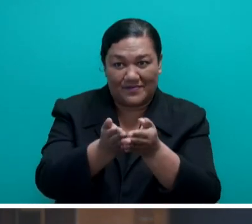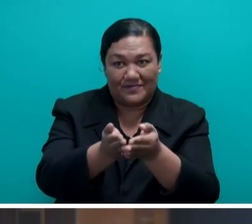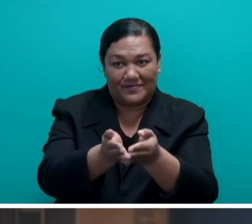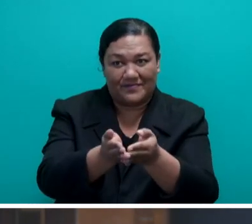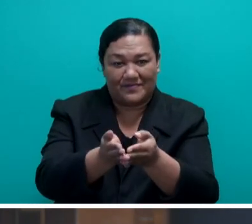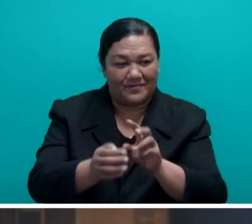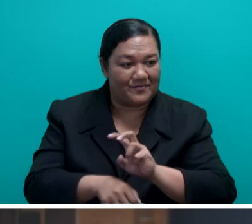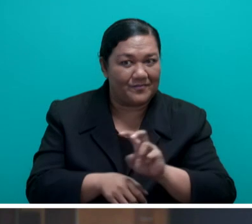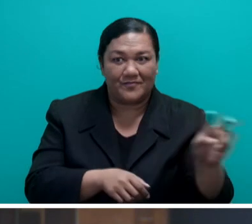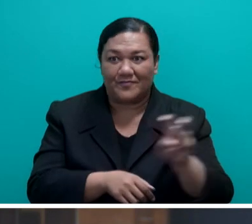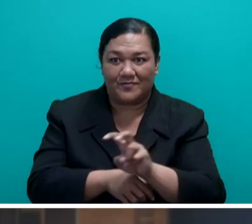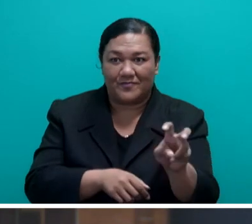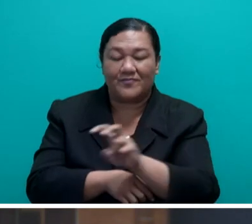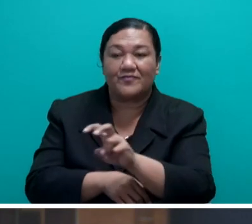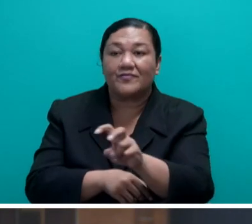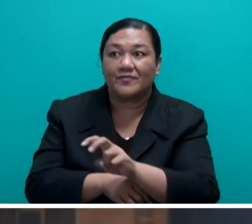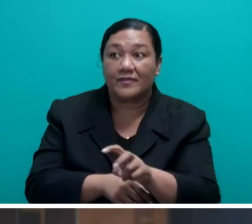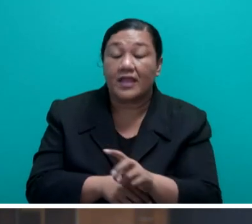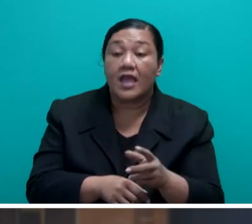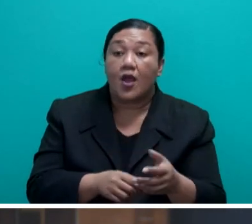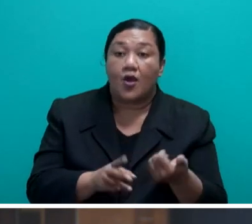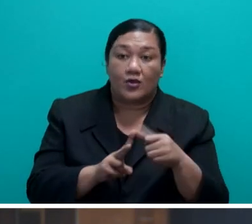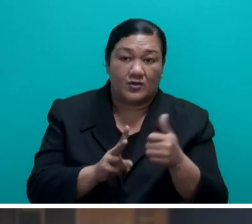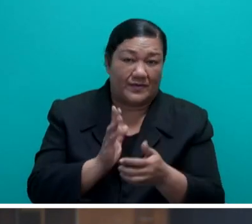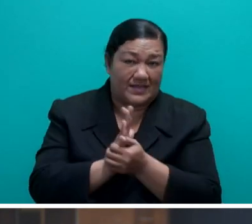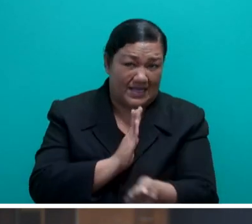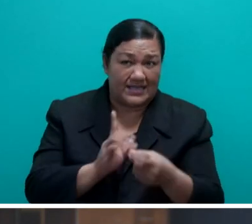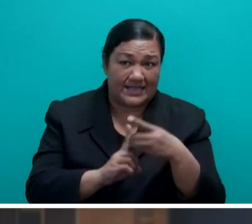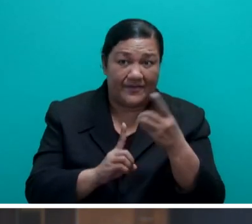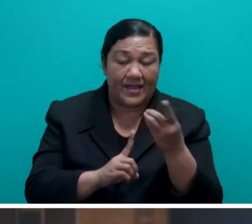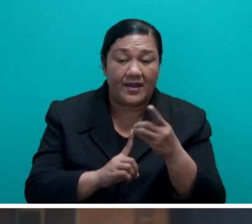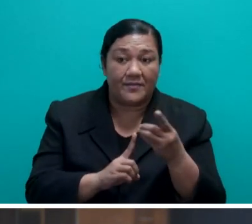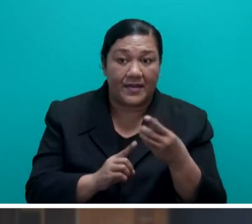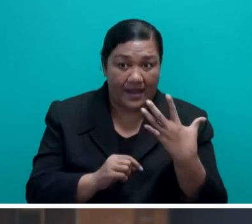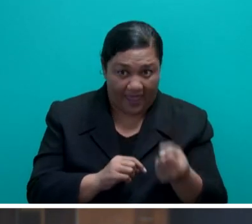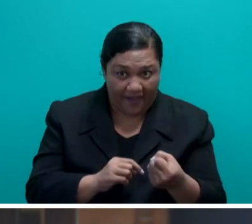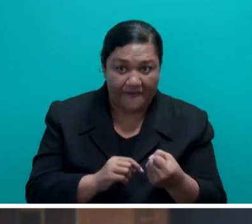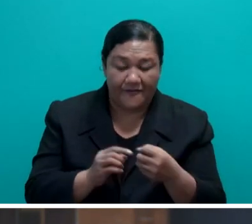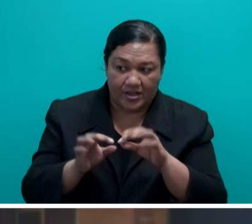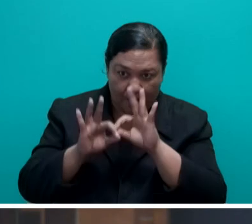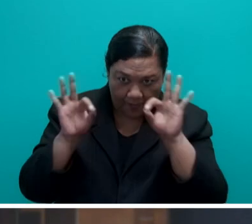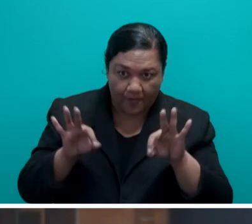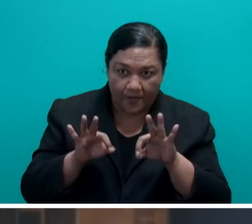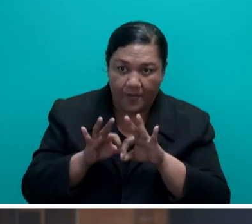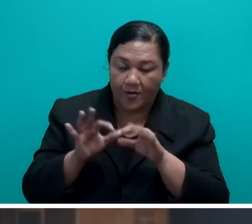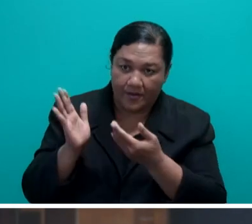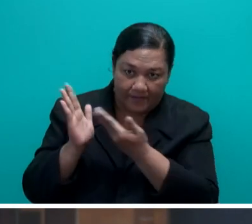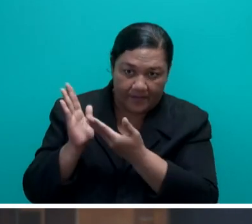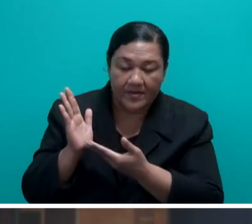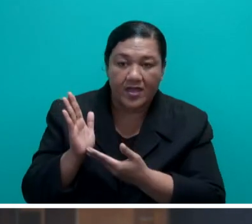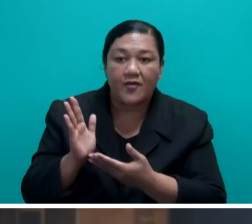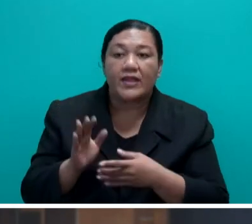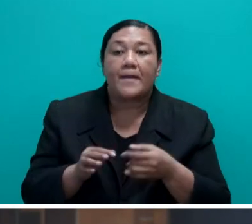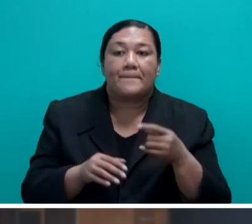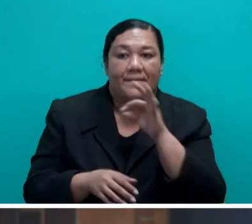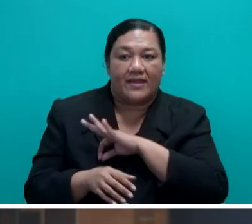Due consideration will also be given to skills development with the aim to see benefits to the local industry.